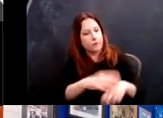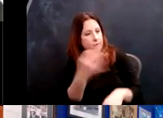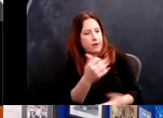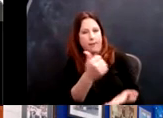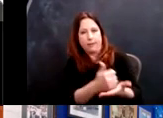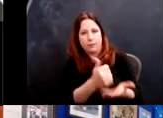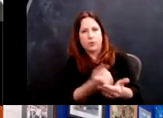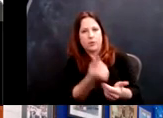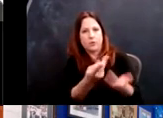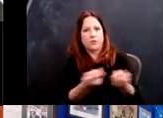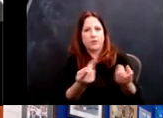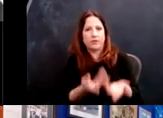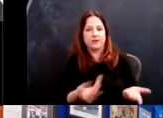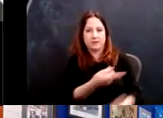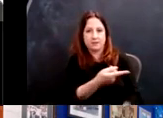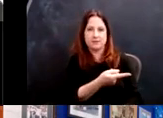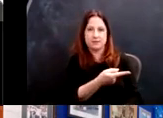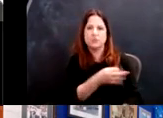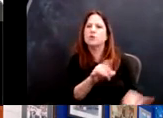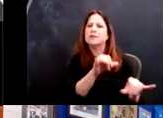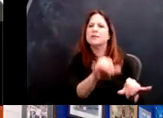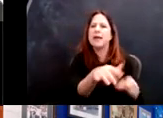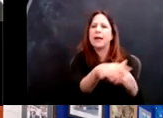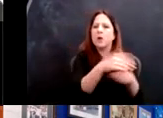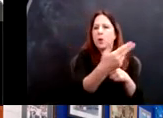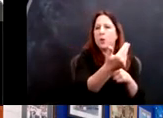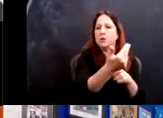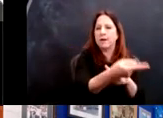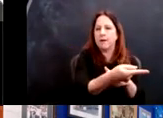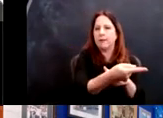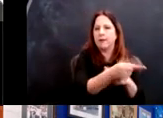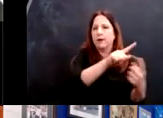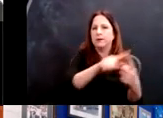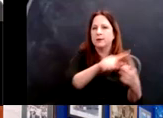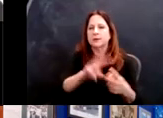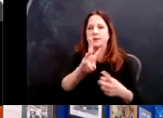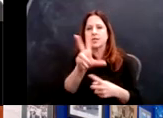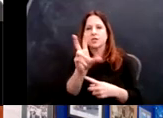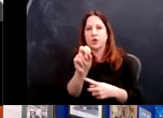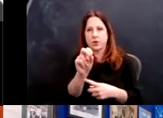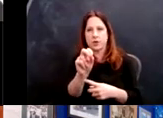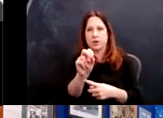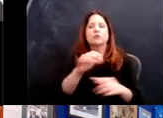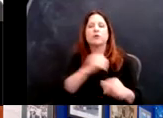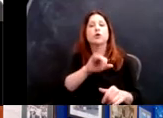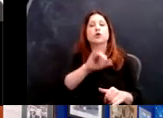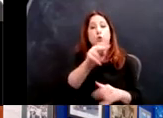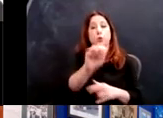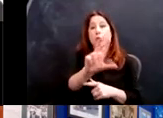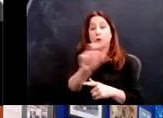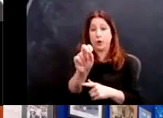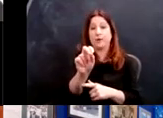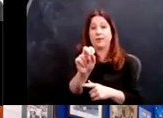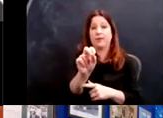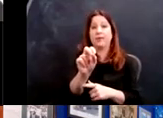things. She had been housed at the local hotel until 6:30, June 30th. At